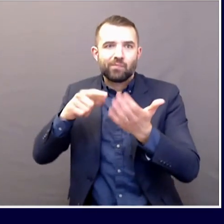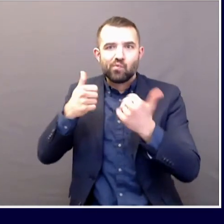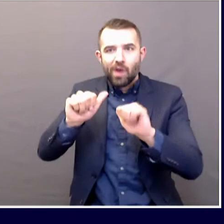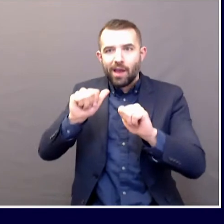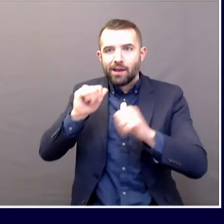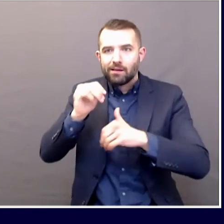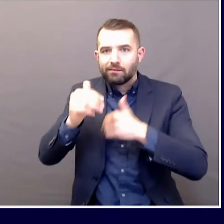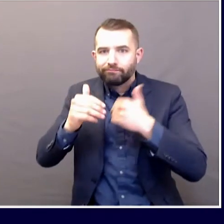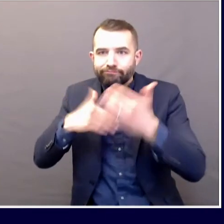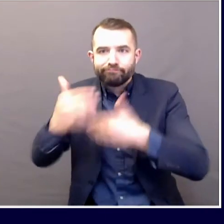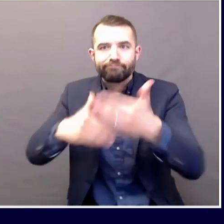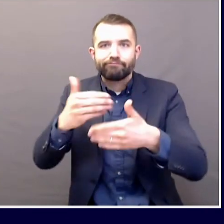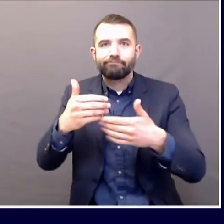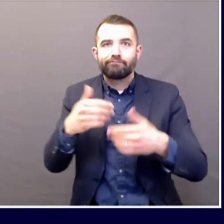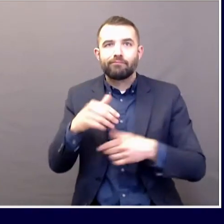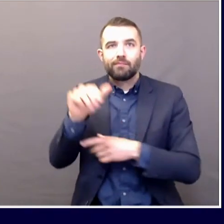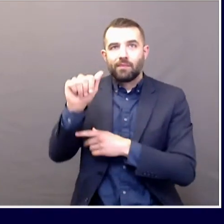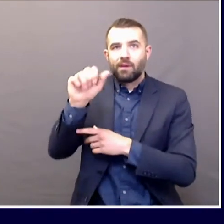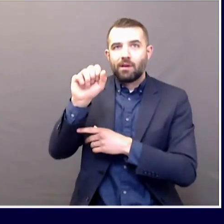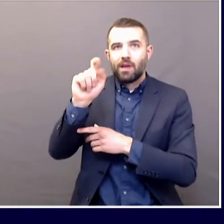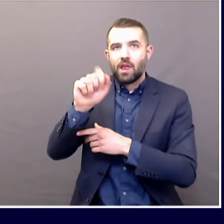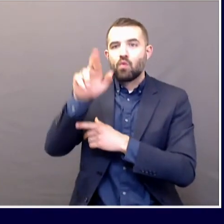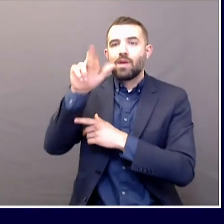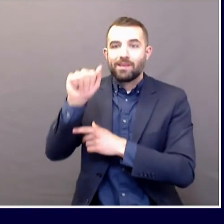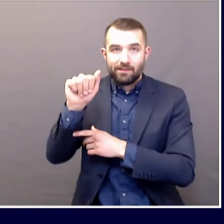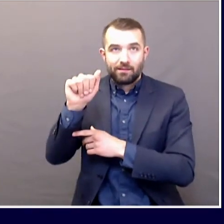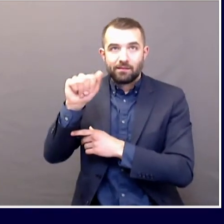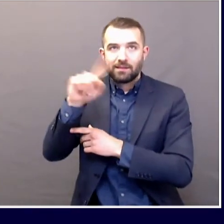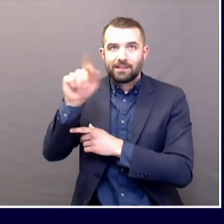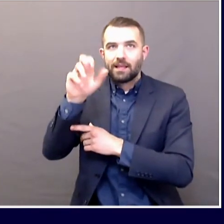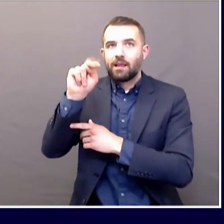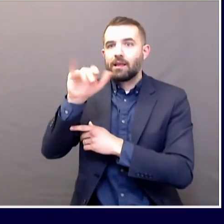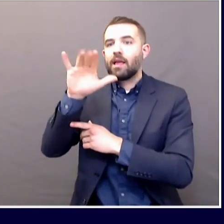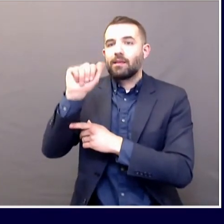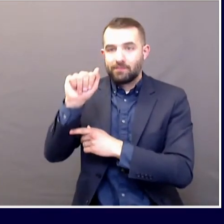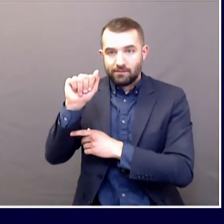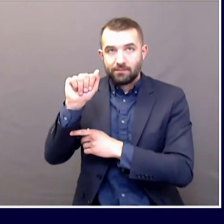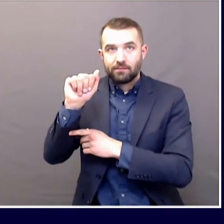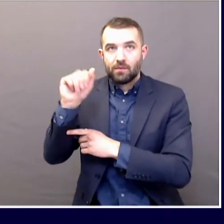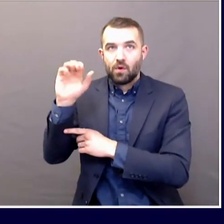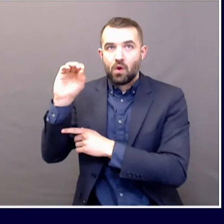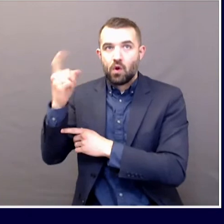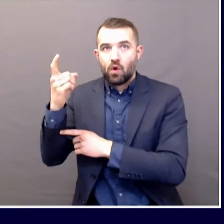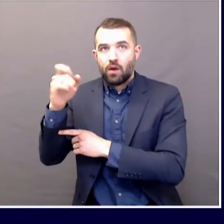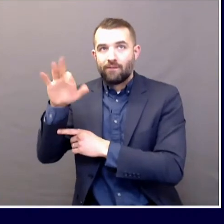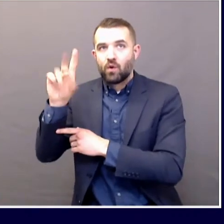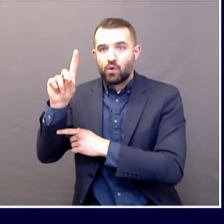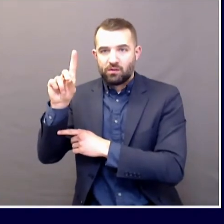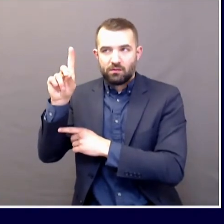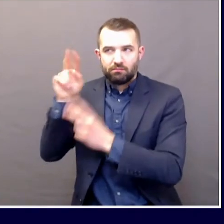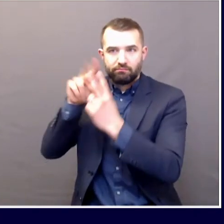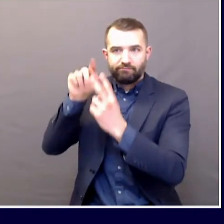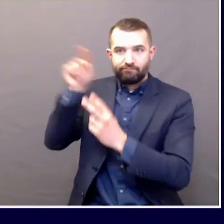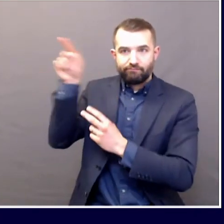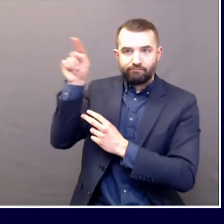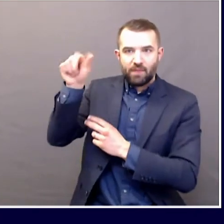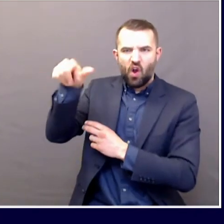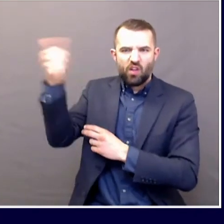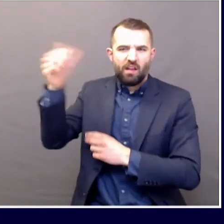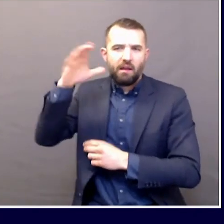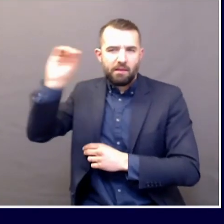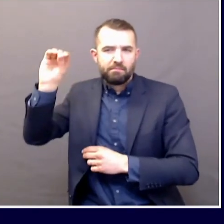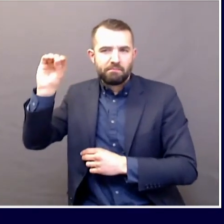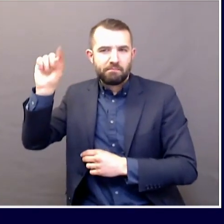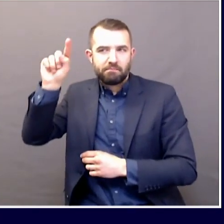called Novavax. With those trials nearing completion and possible submission to the FDA, we now see